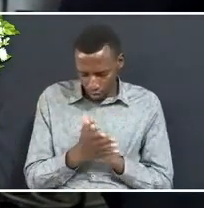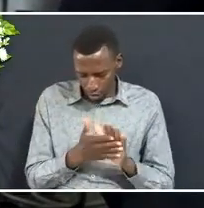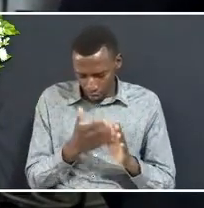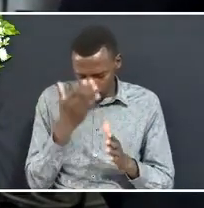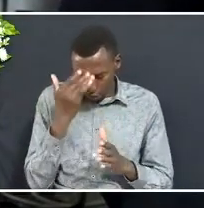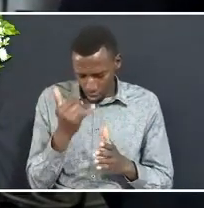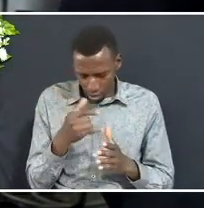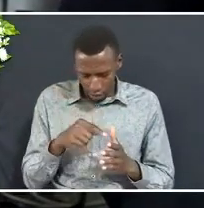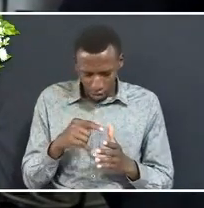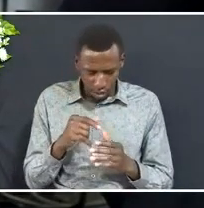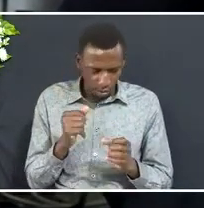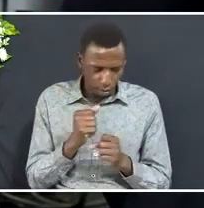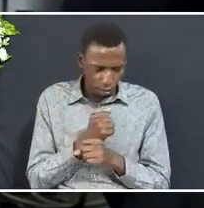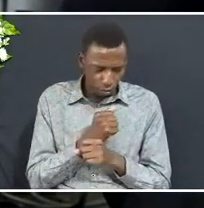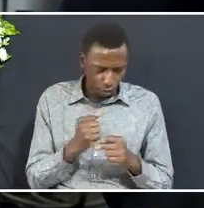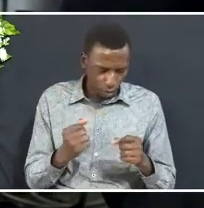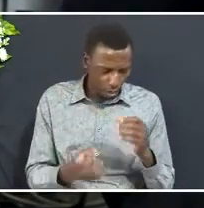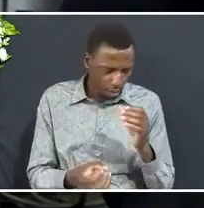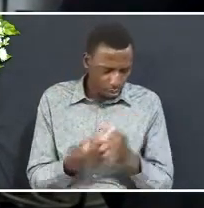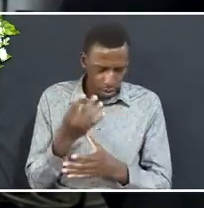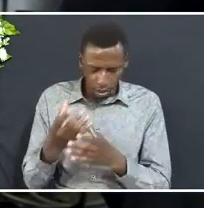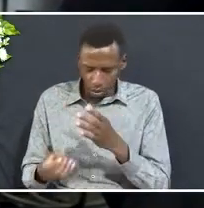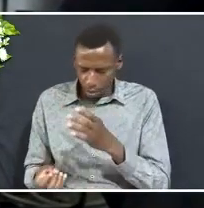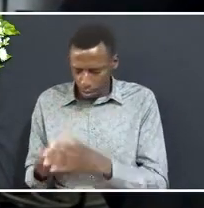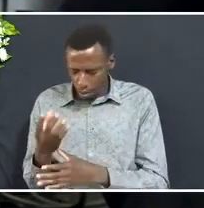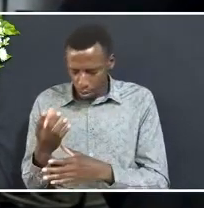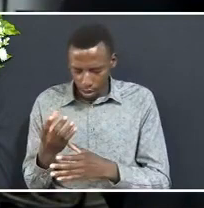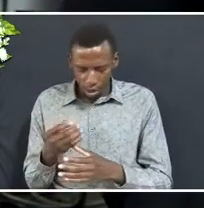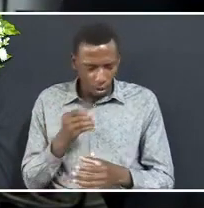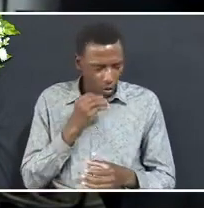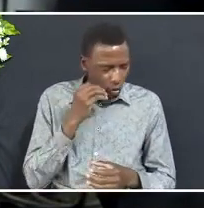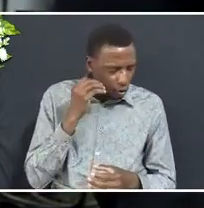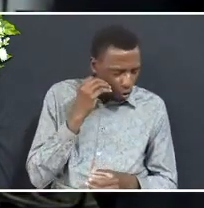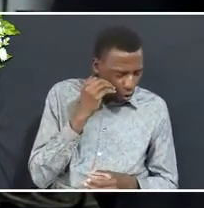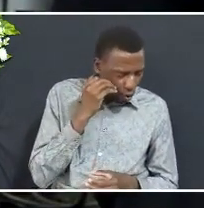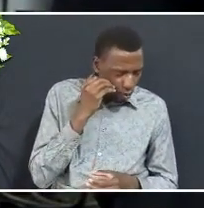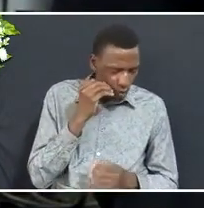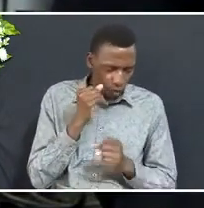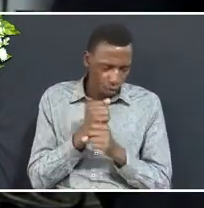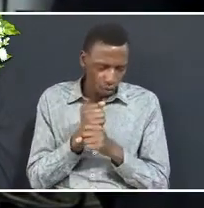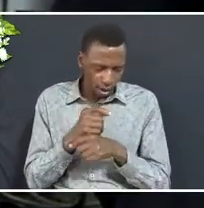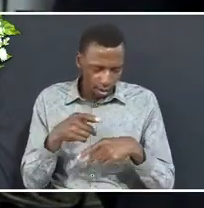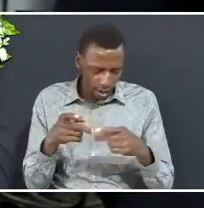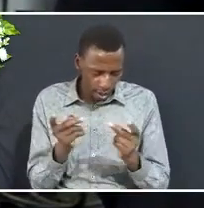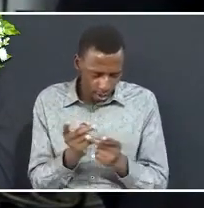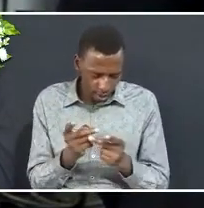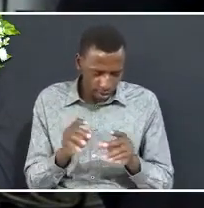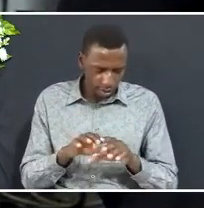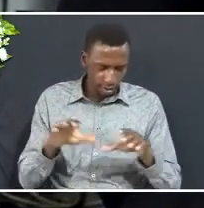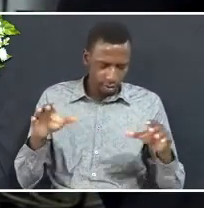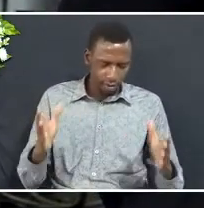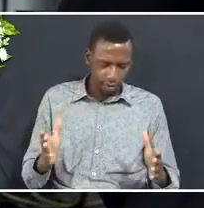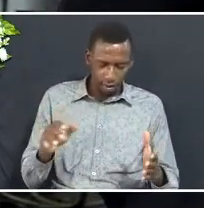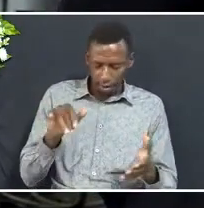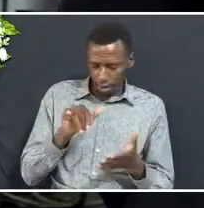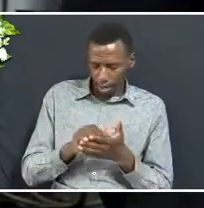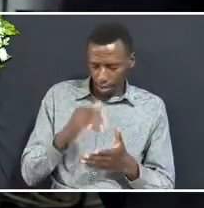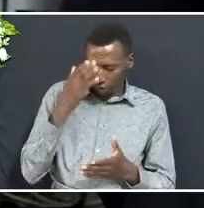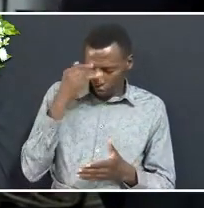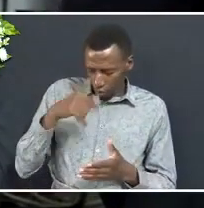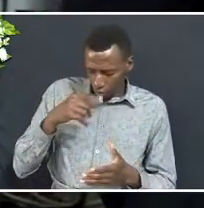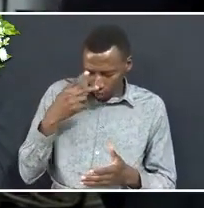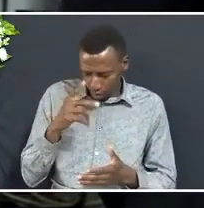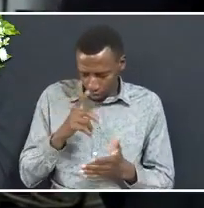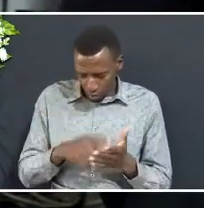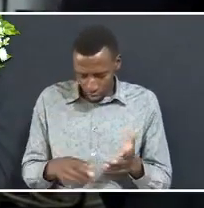in our places of work, in our homes. And Father, this is why we are seeing what is happening worldwide, Father.